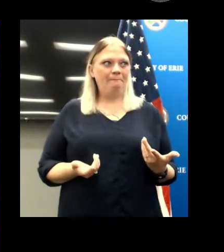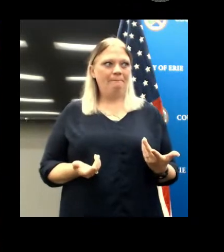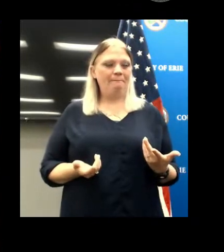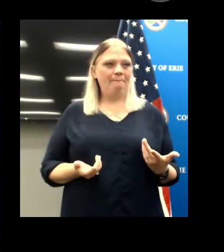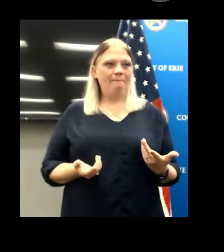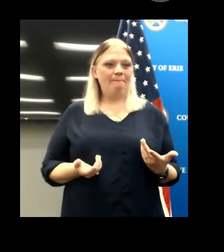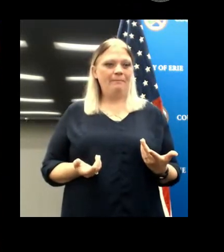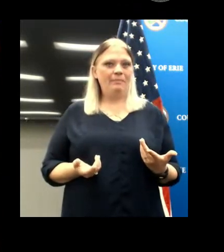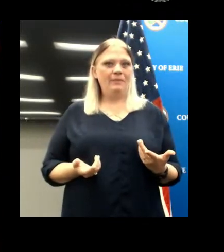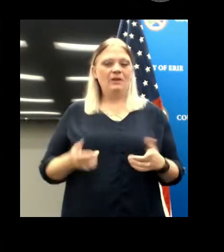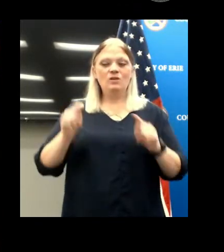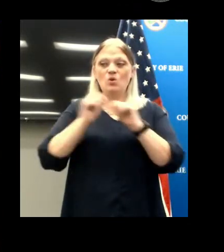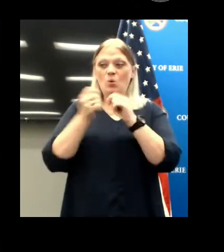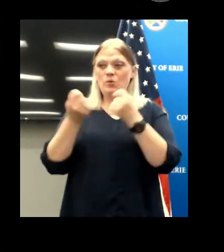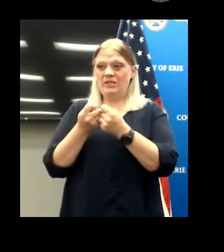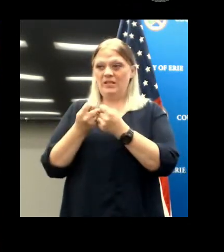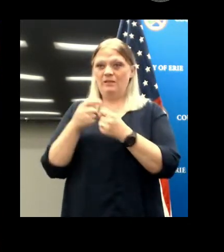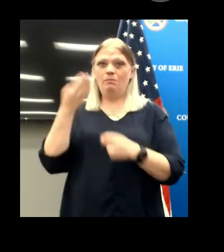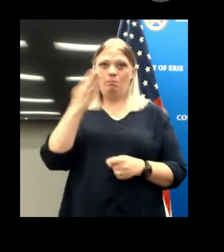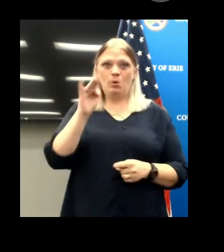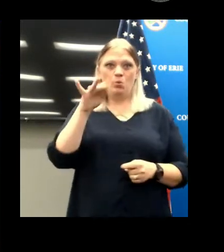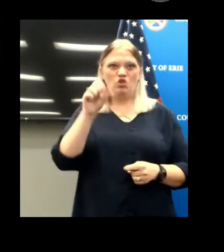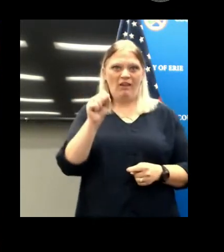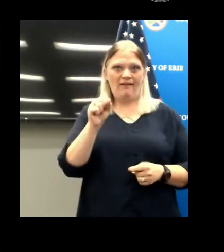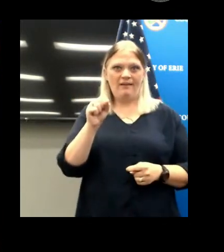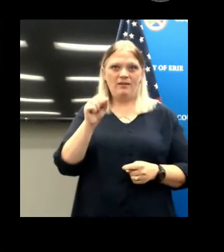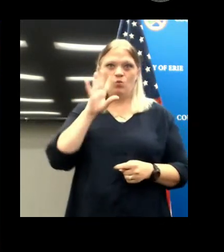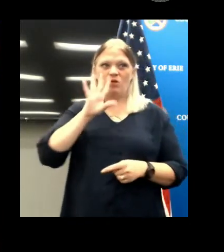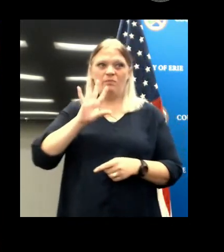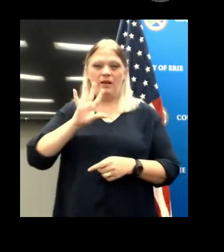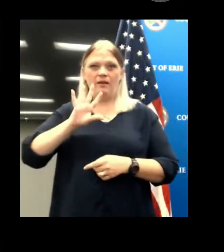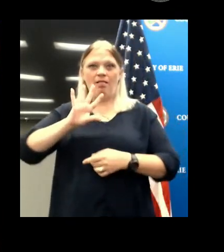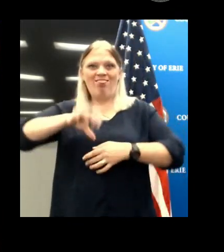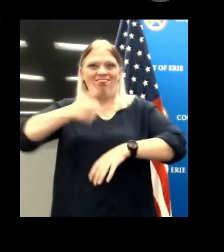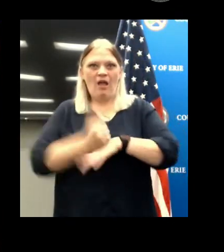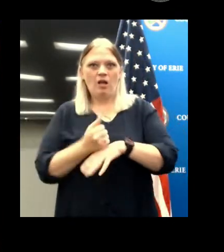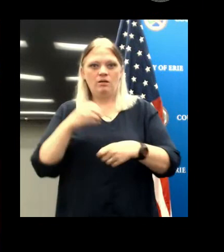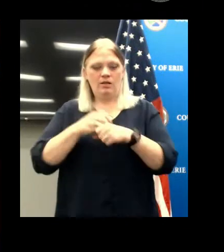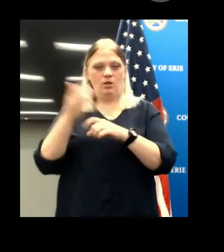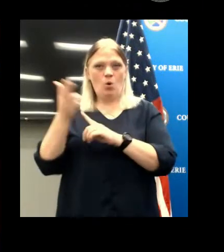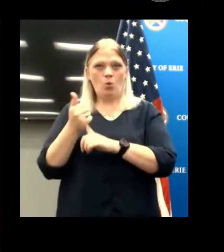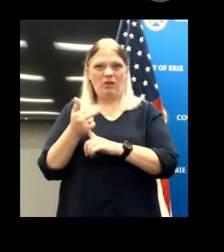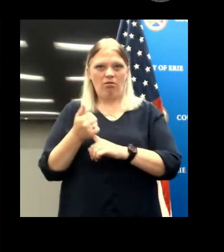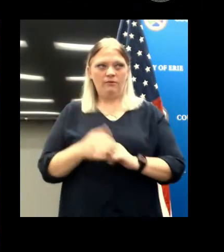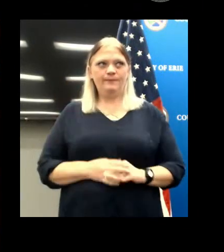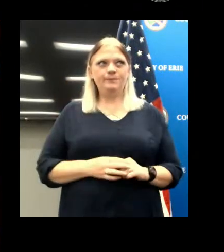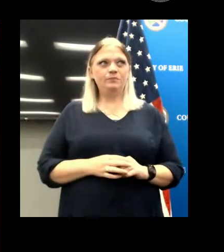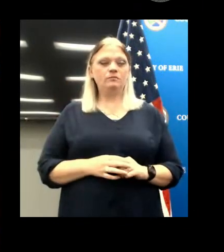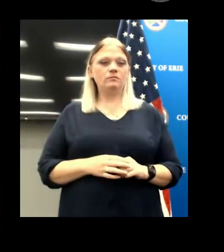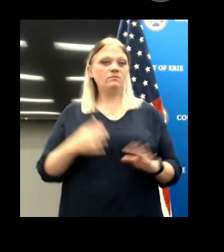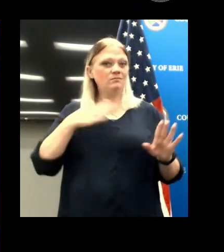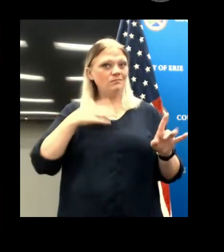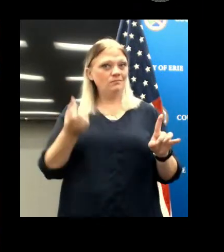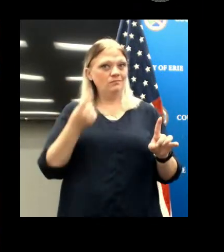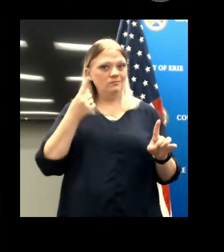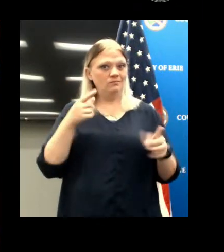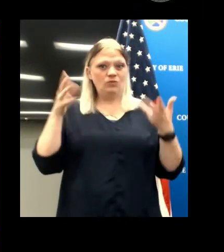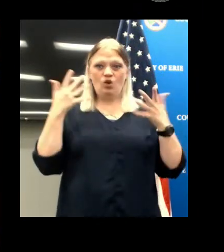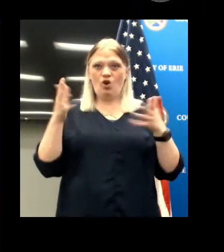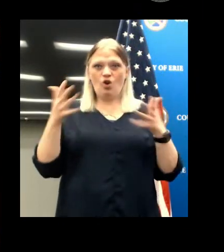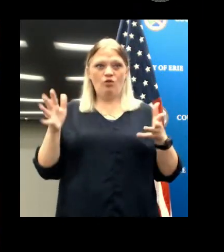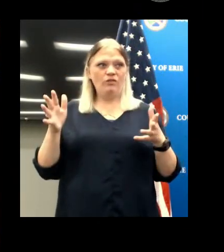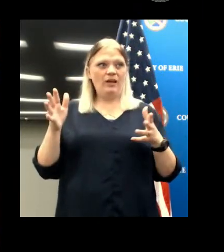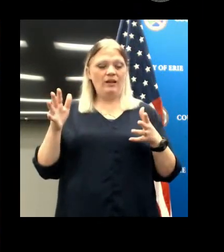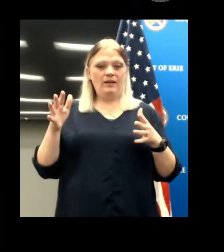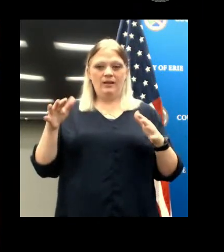is the team coming in, the Blue Jays, which would have been locked down in a hotel. They basically, my understanding is they'd already secured the